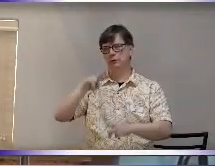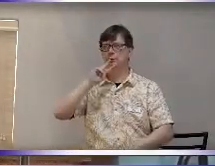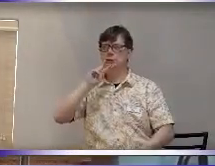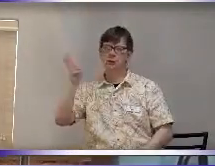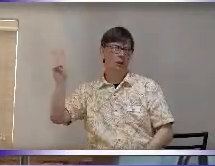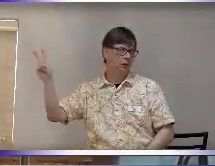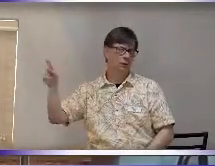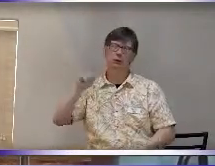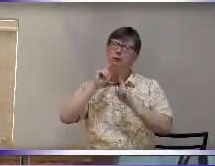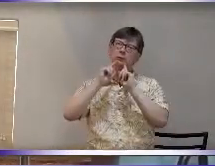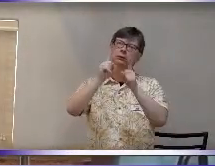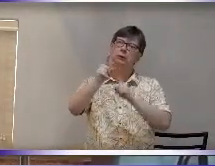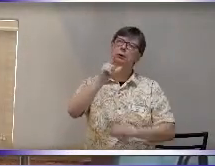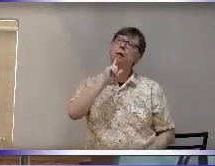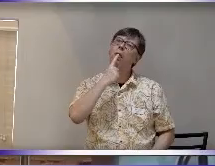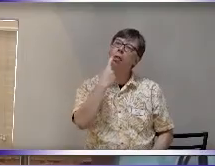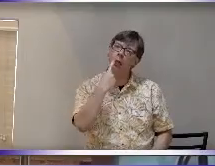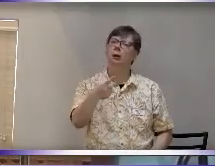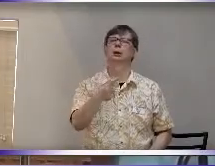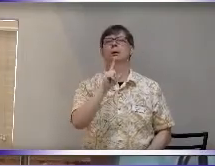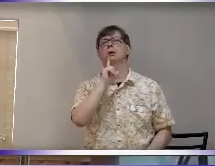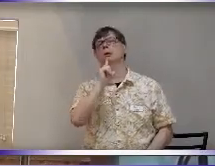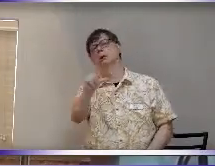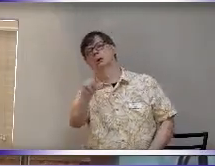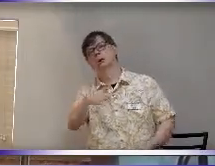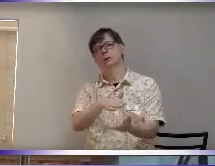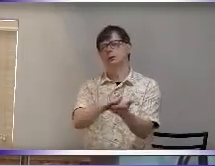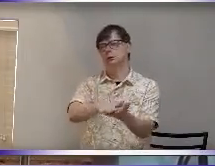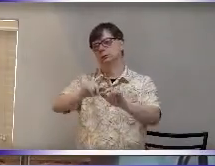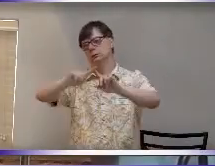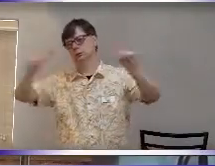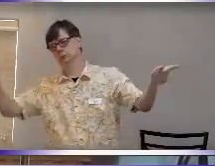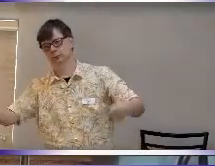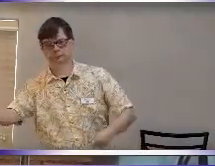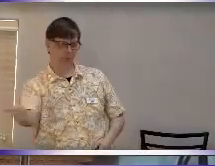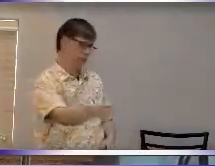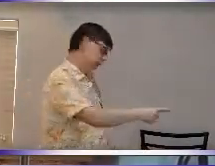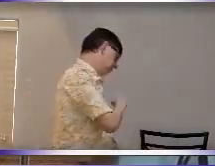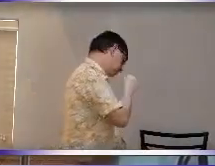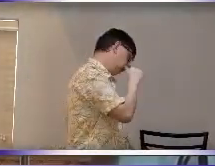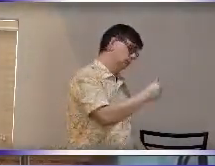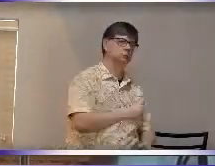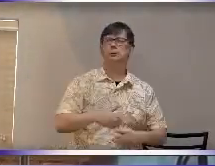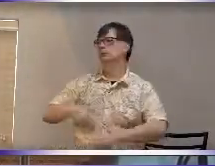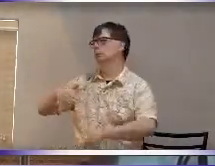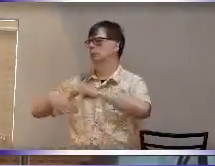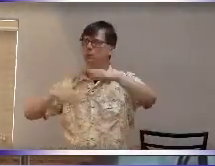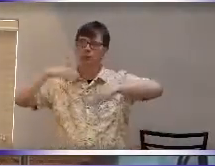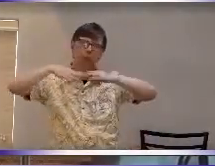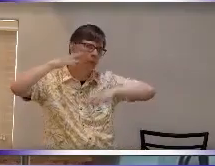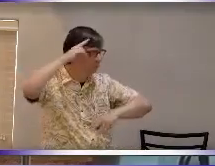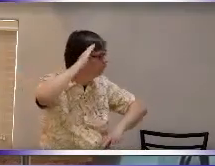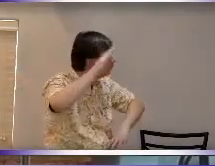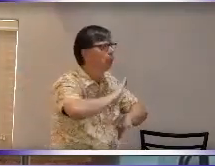tongue. So language can be something that separates us. But there's all sorts of dimensions. We can think of them all,